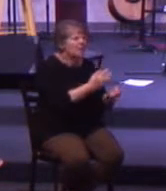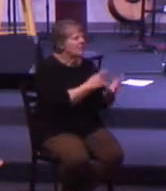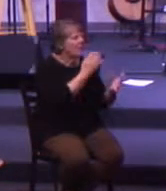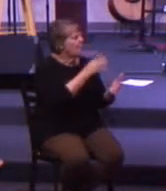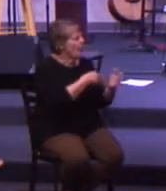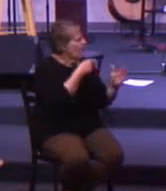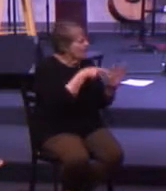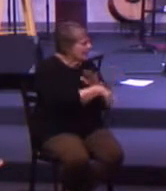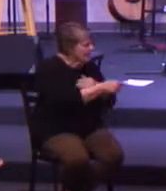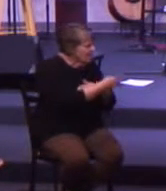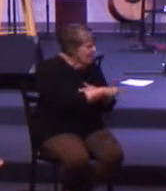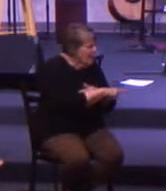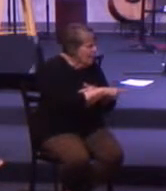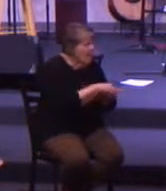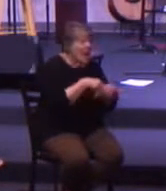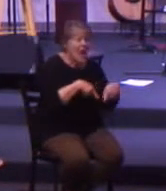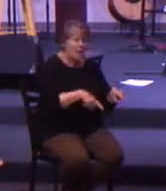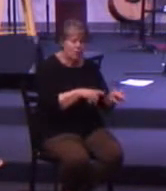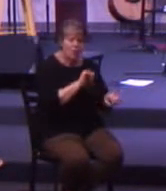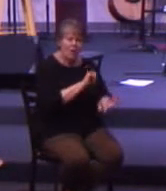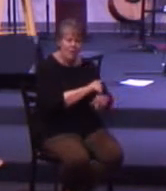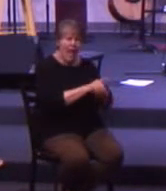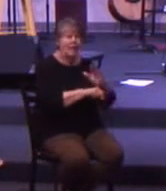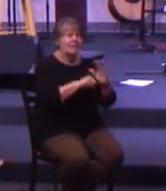them. And during that time,